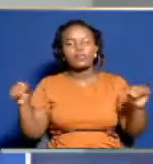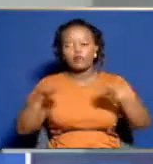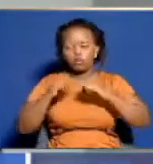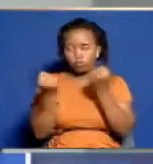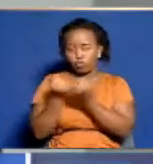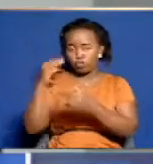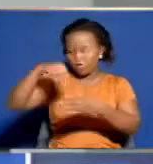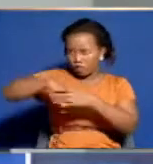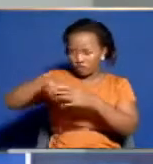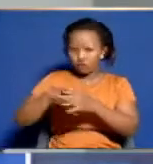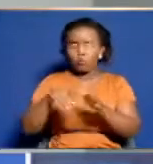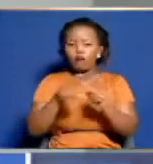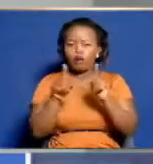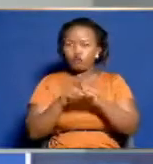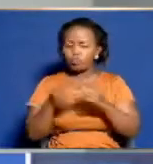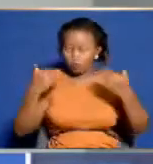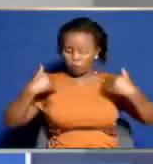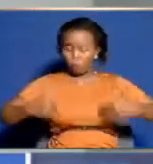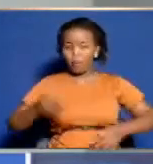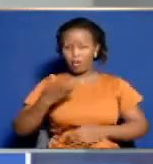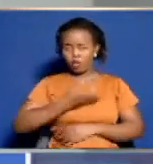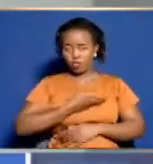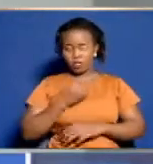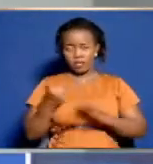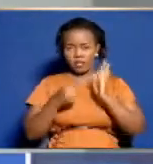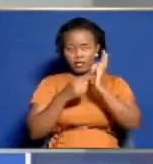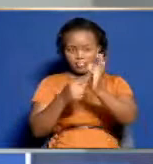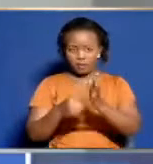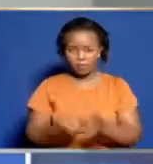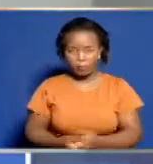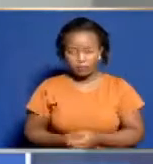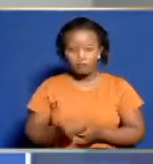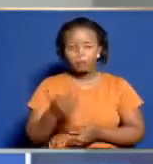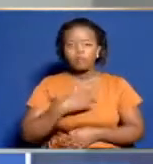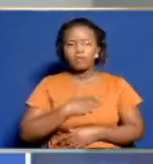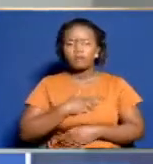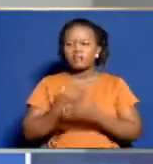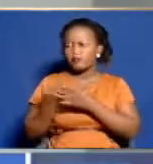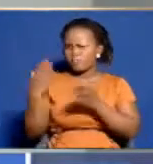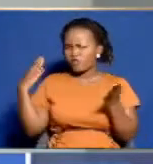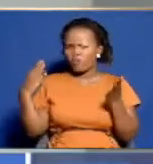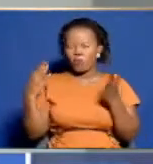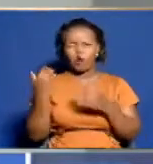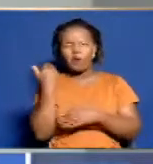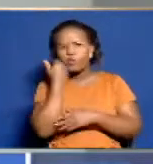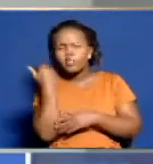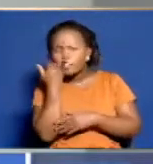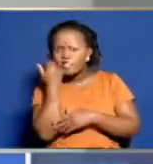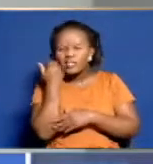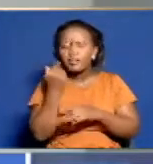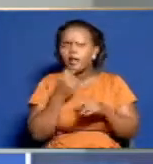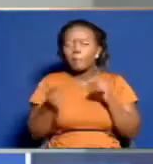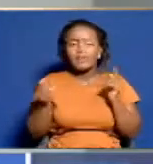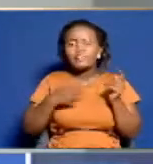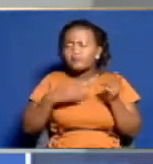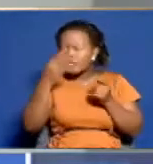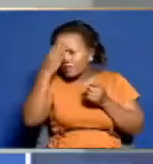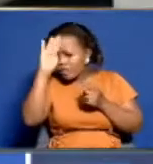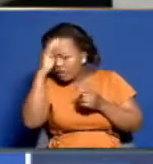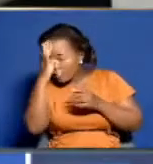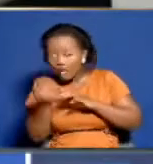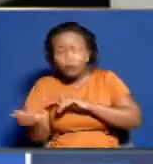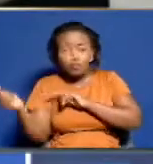want to give you that with my own example this morning. I wasn't feeling very well, and I was not sure I will come this